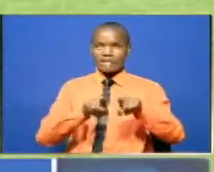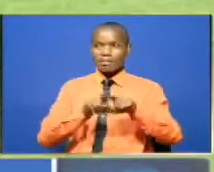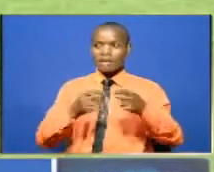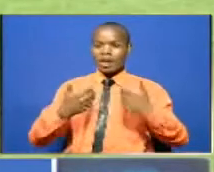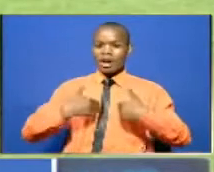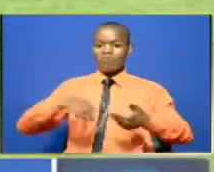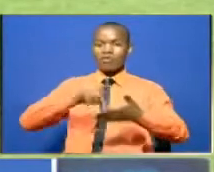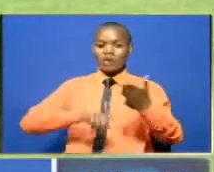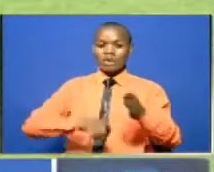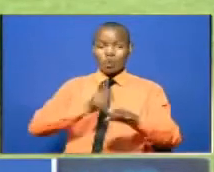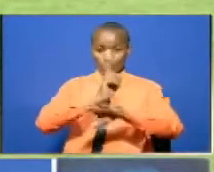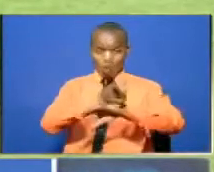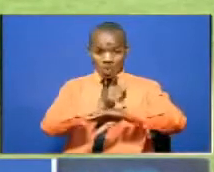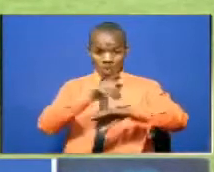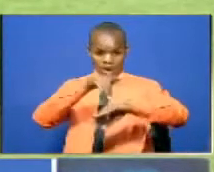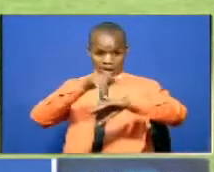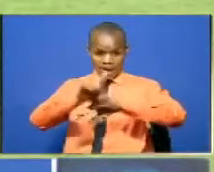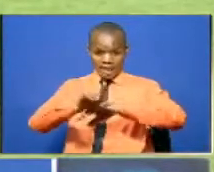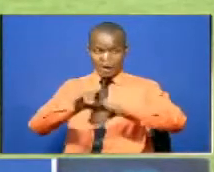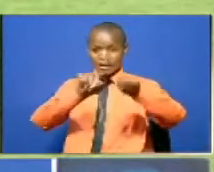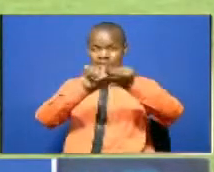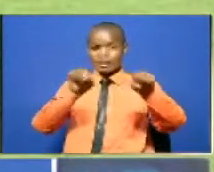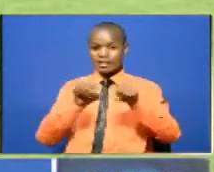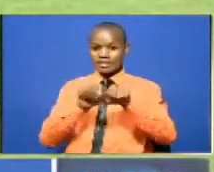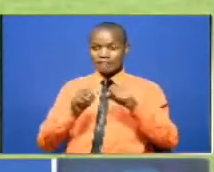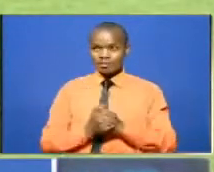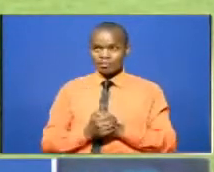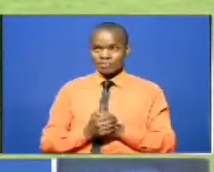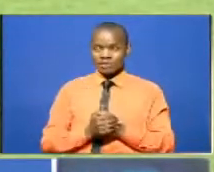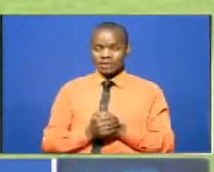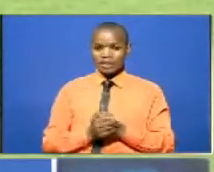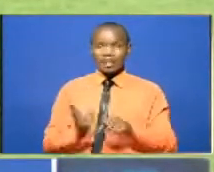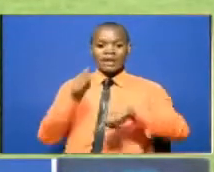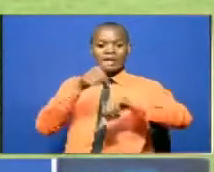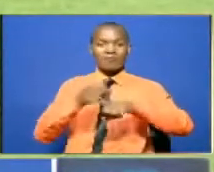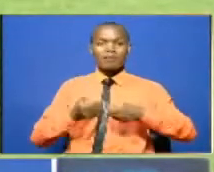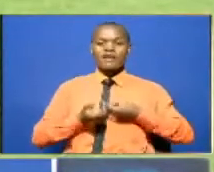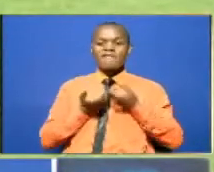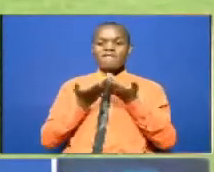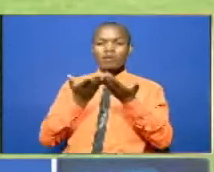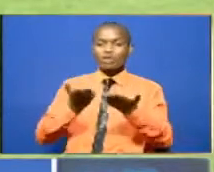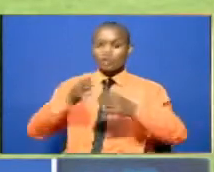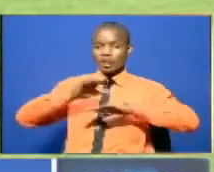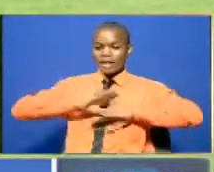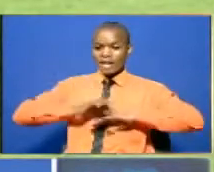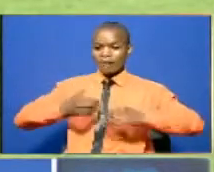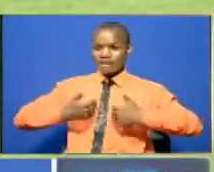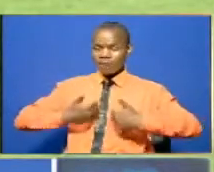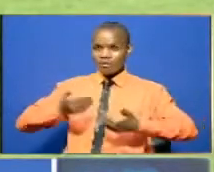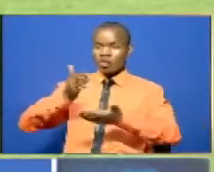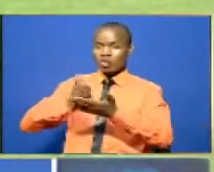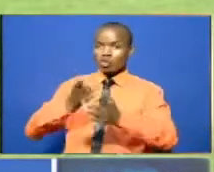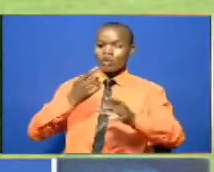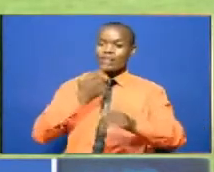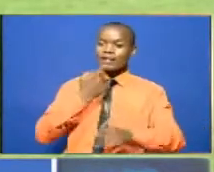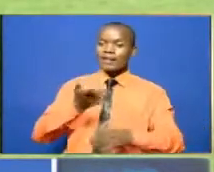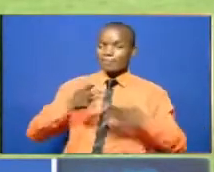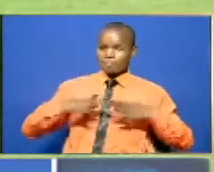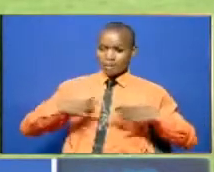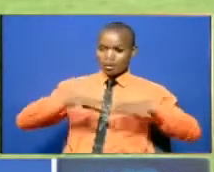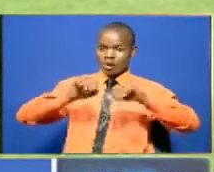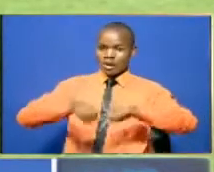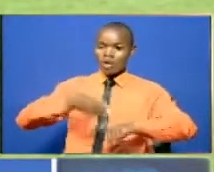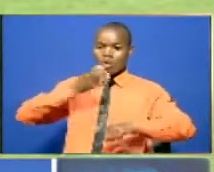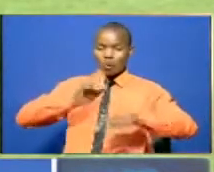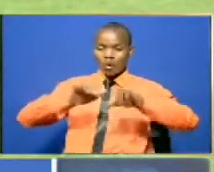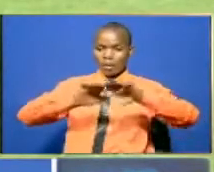early warning system so that when we have enough data, we can easily tell people the lake is going to rise between this period up to this period so